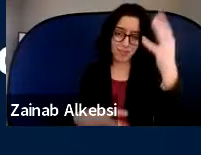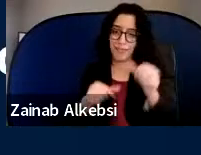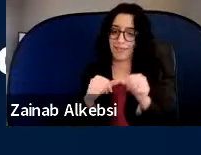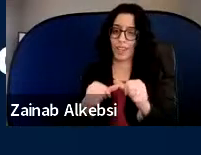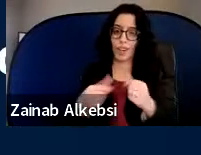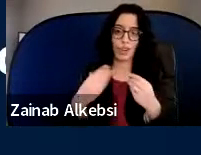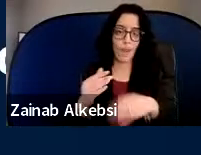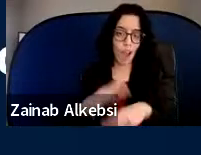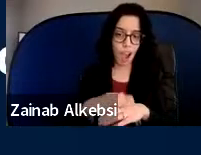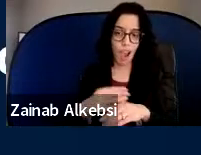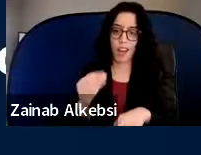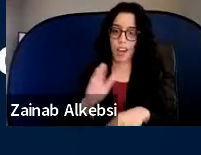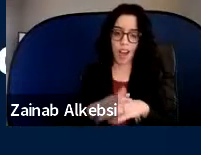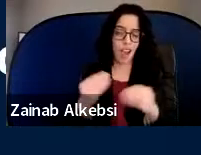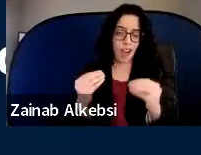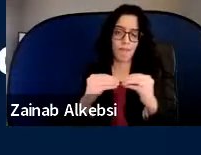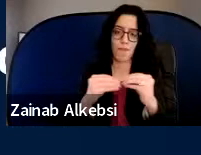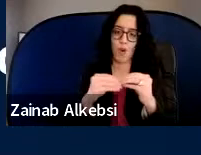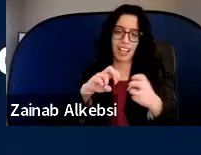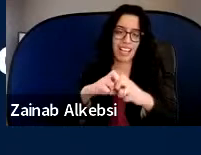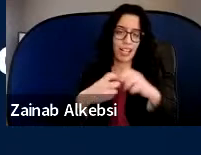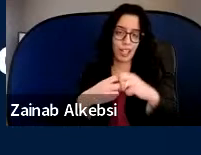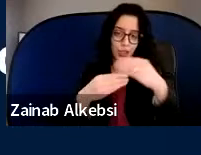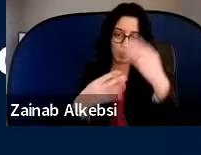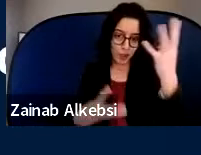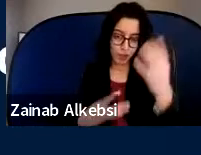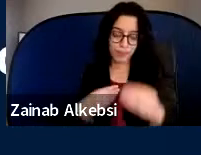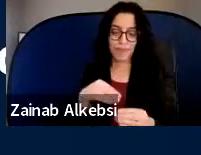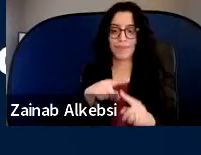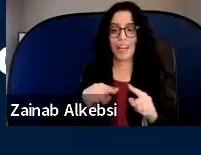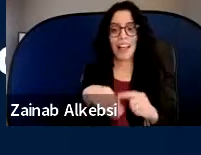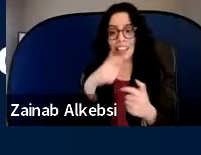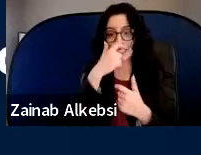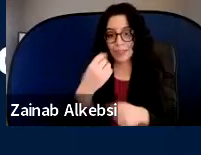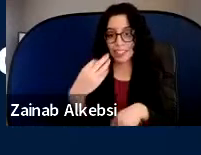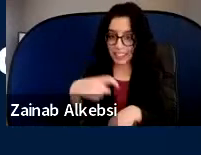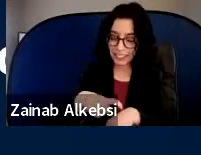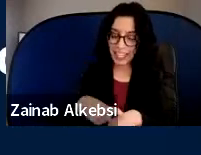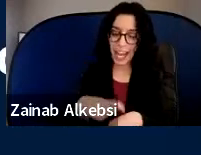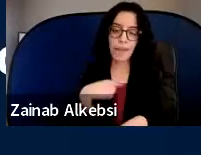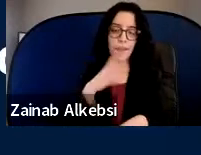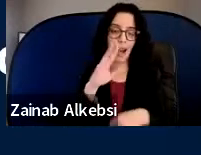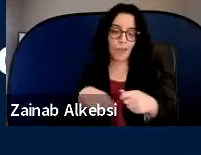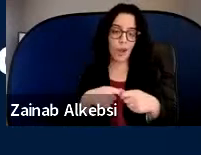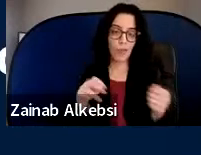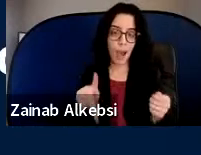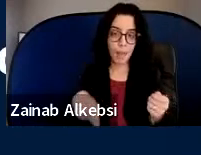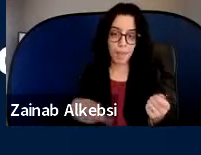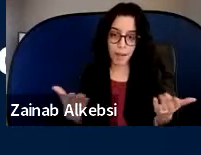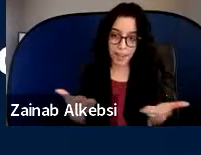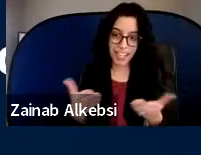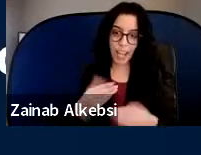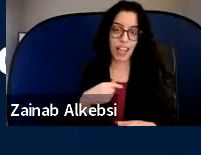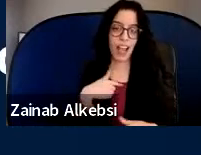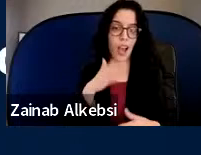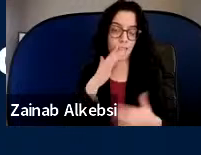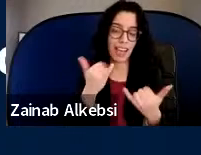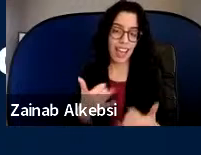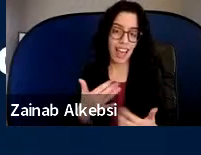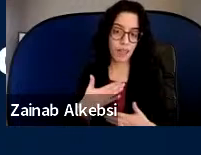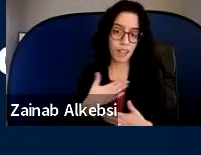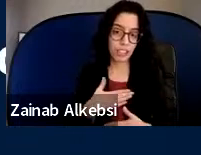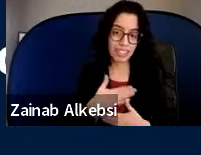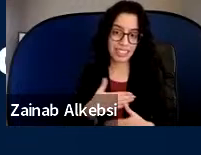in consultation with deaf and hard of hearing community members. And as I mentioned earlier, I literally could spend hours talking you through